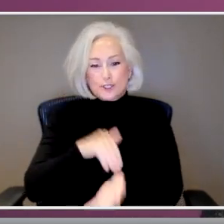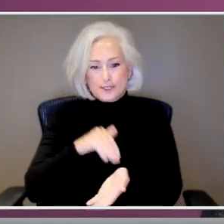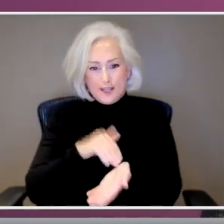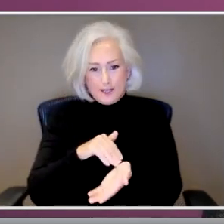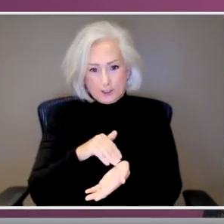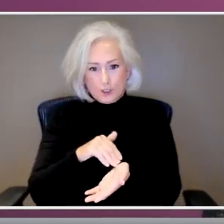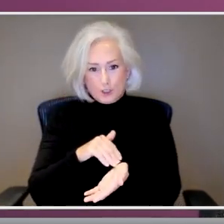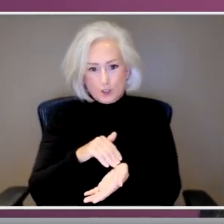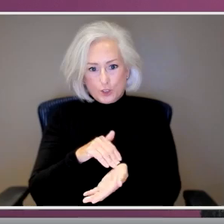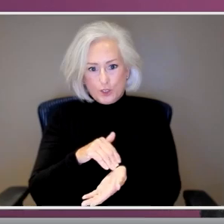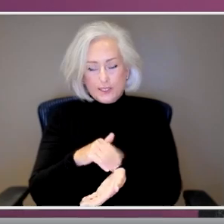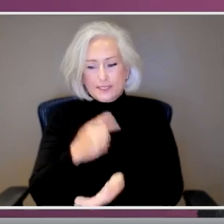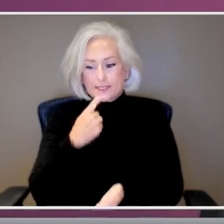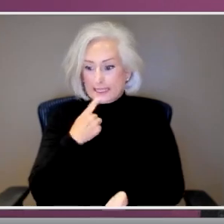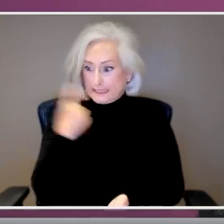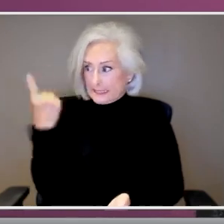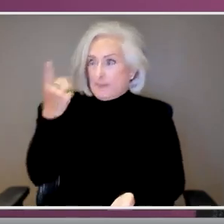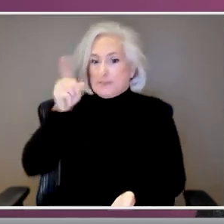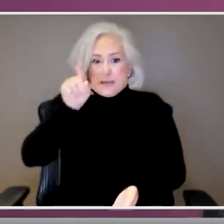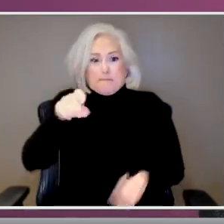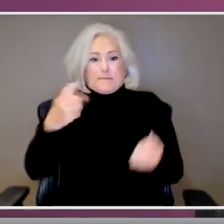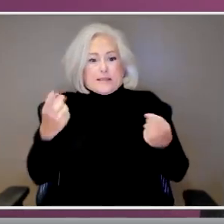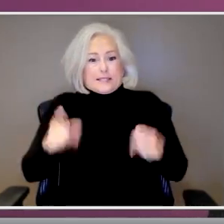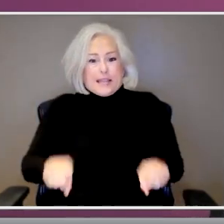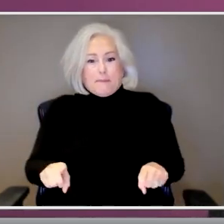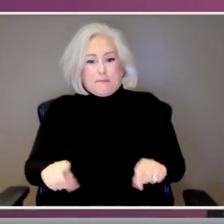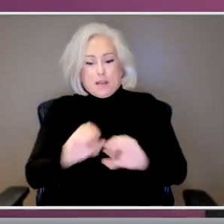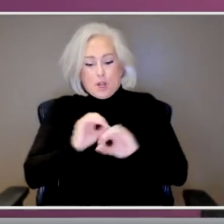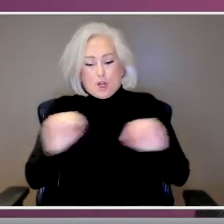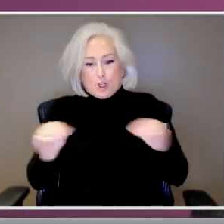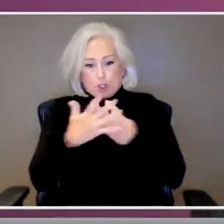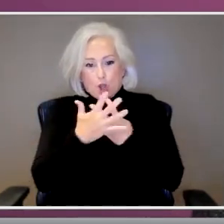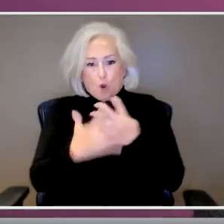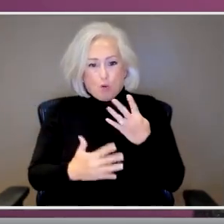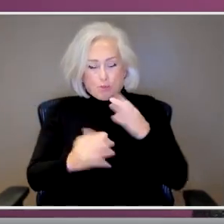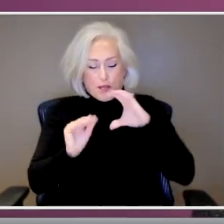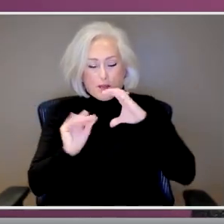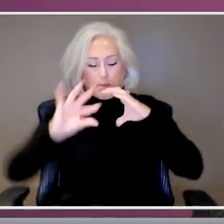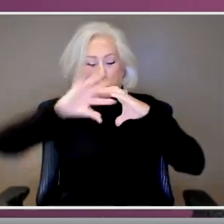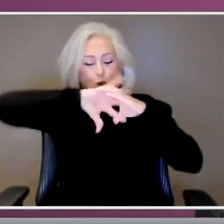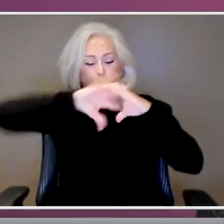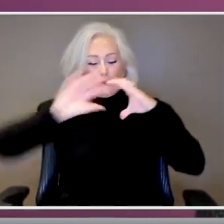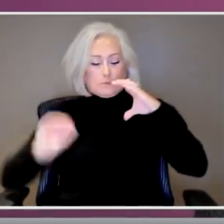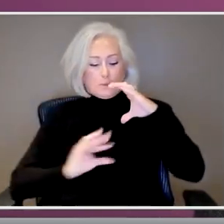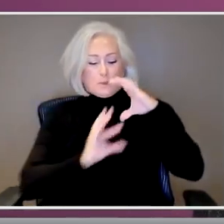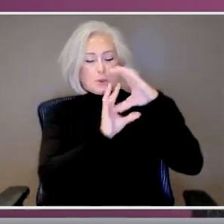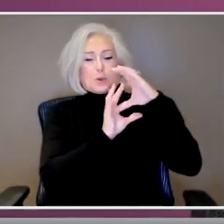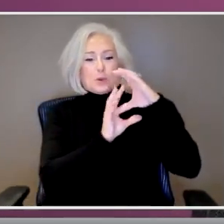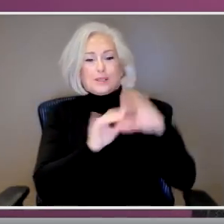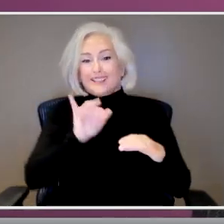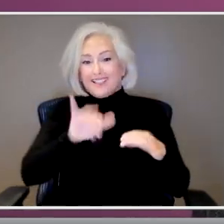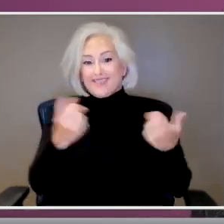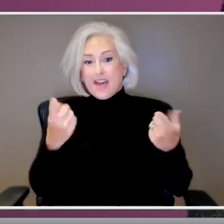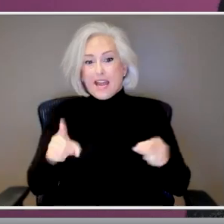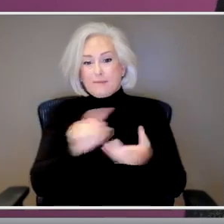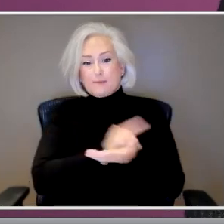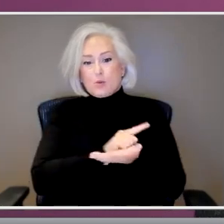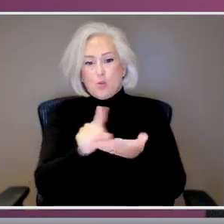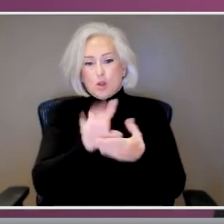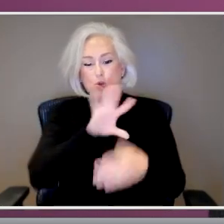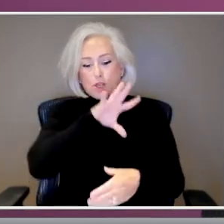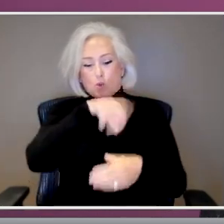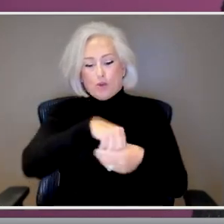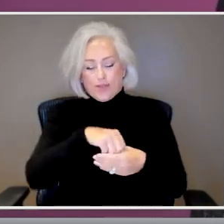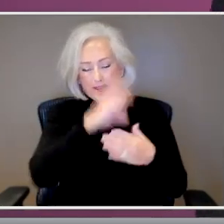something needed to be happening because there's no blood. You know, right. You guys say it so well. But anyway, and that's within a week after he was notified